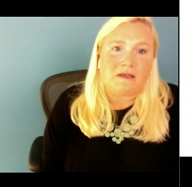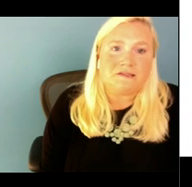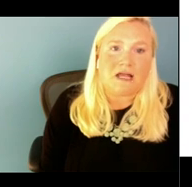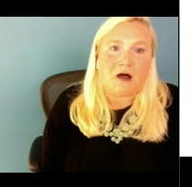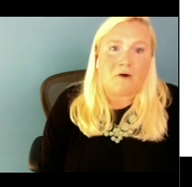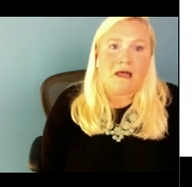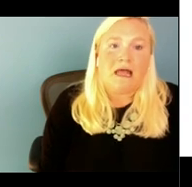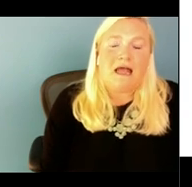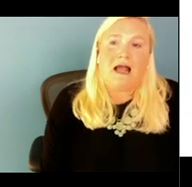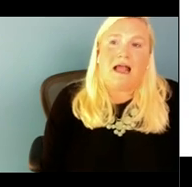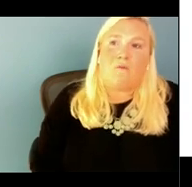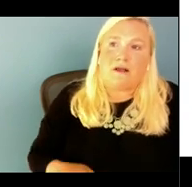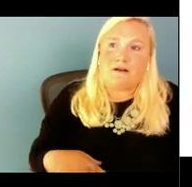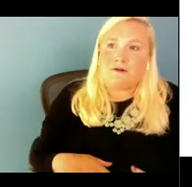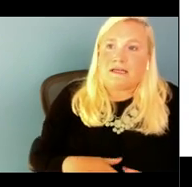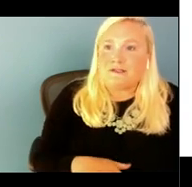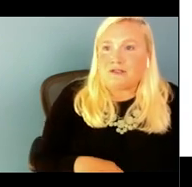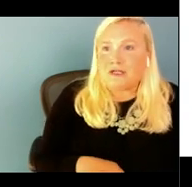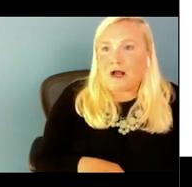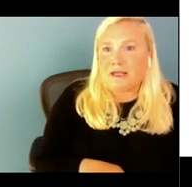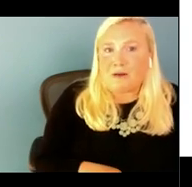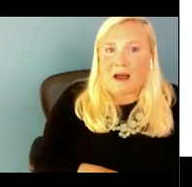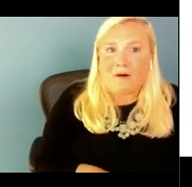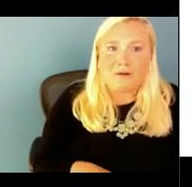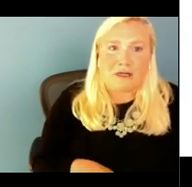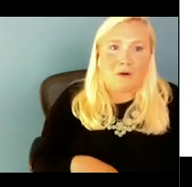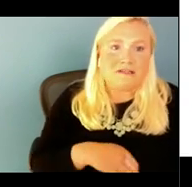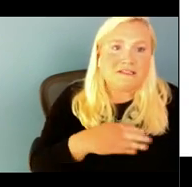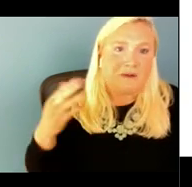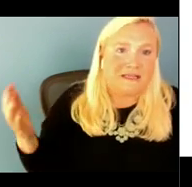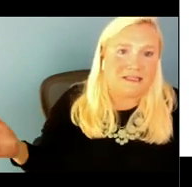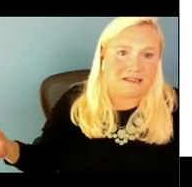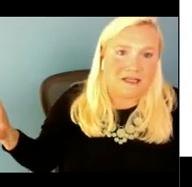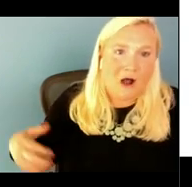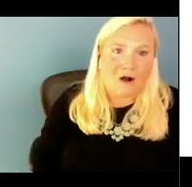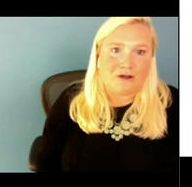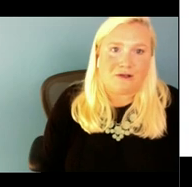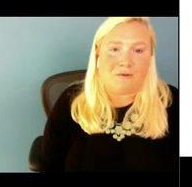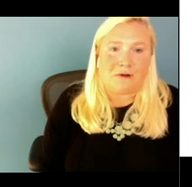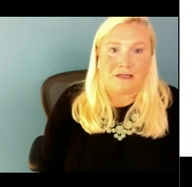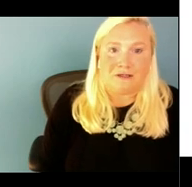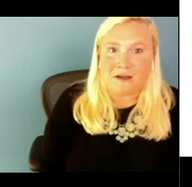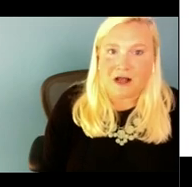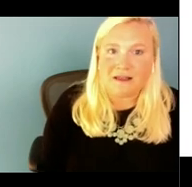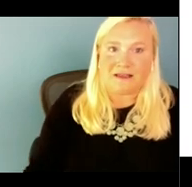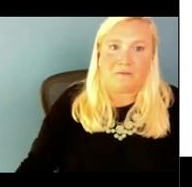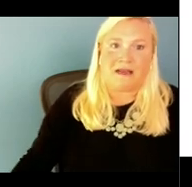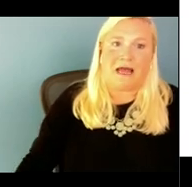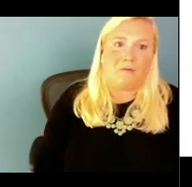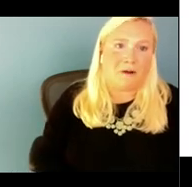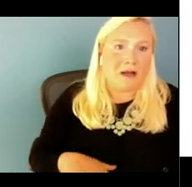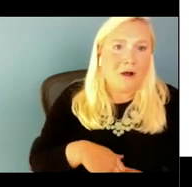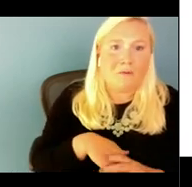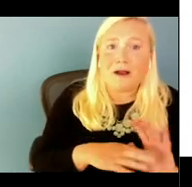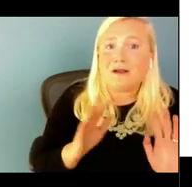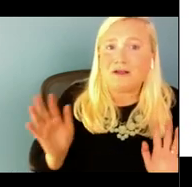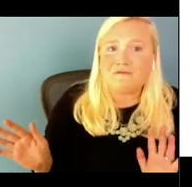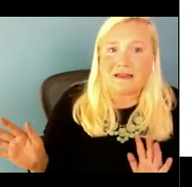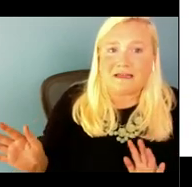outside the room. So what you're doing is you're talking about, you know, what spaces are you enjoying talking in right